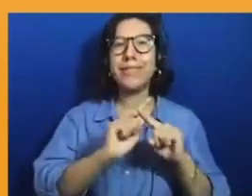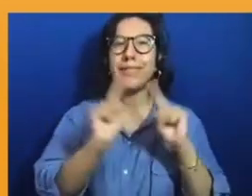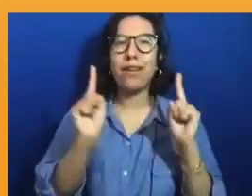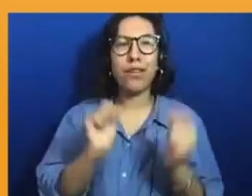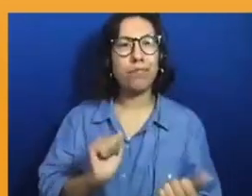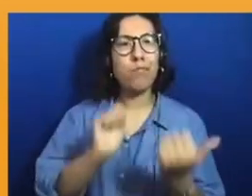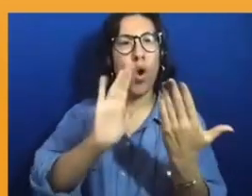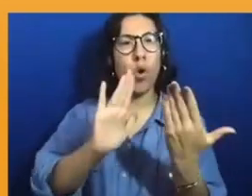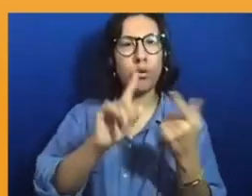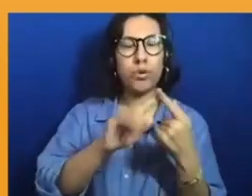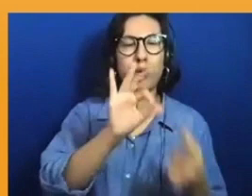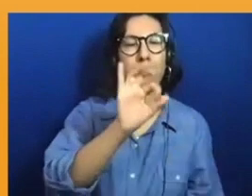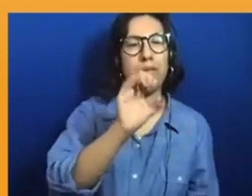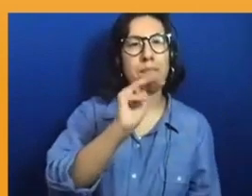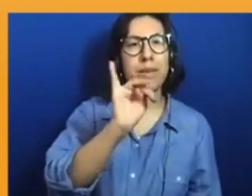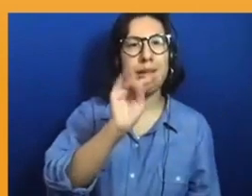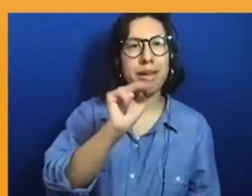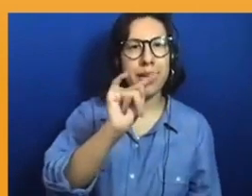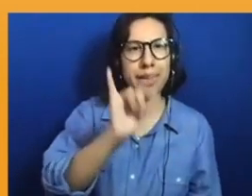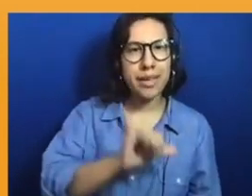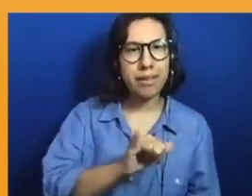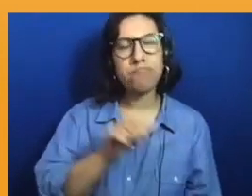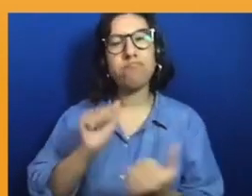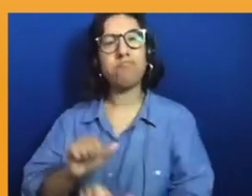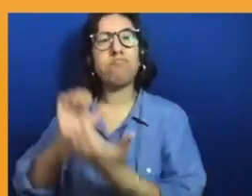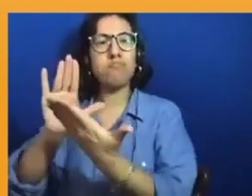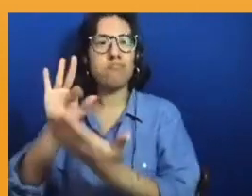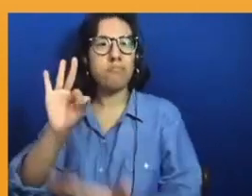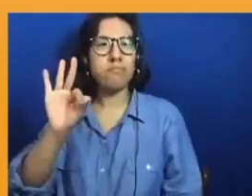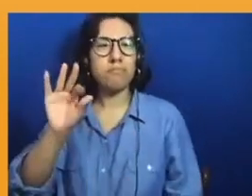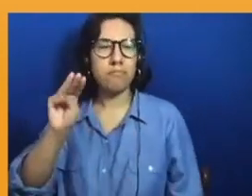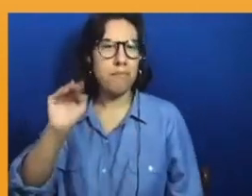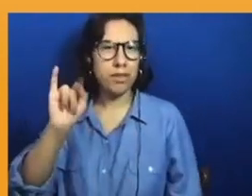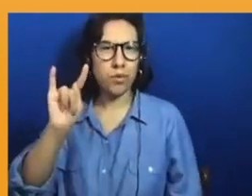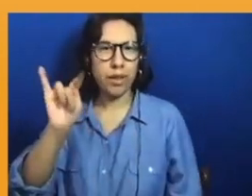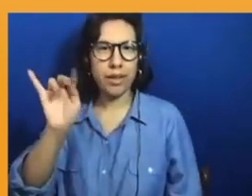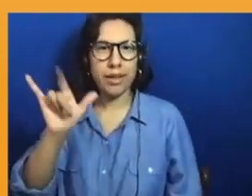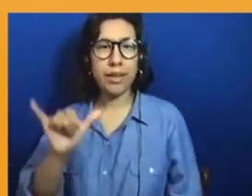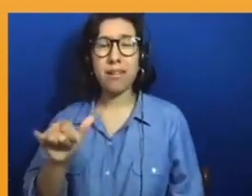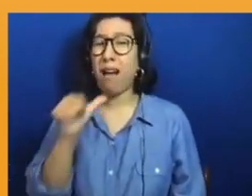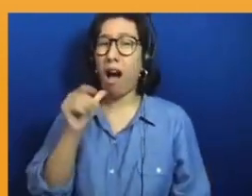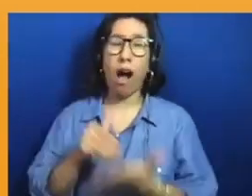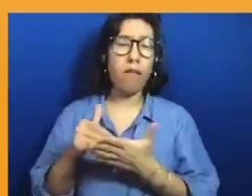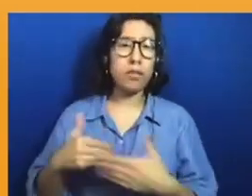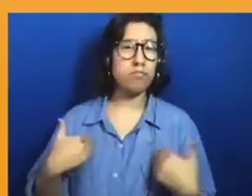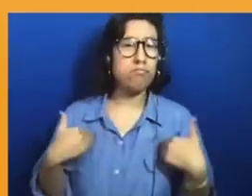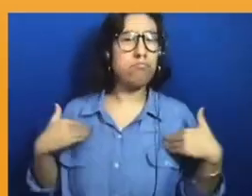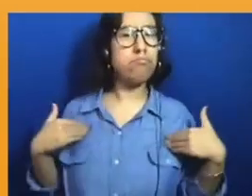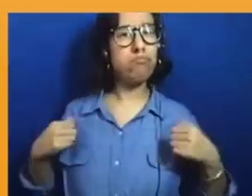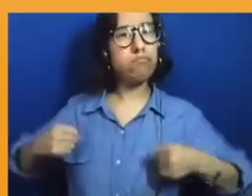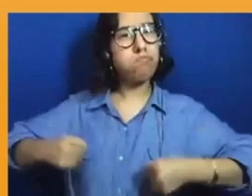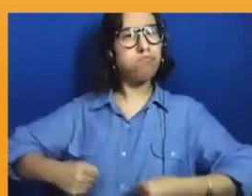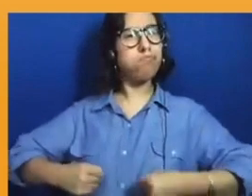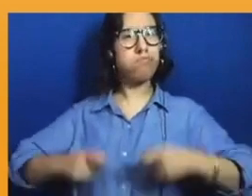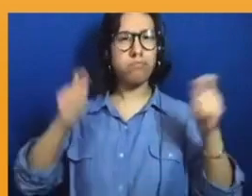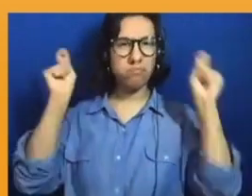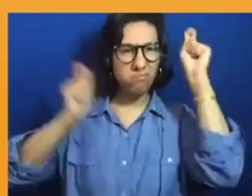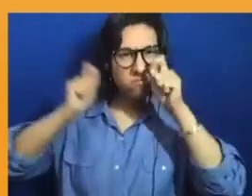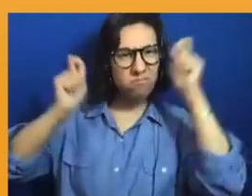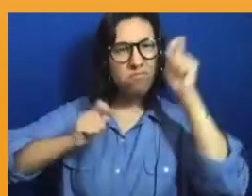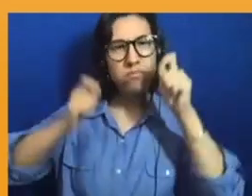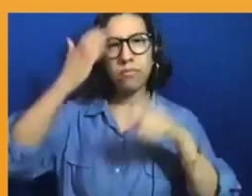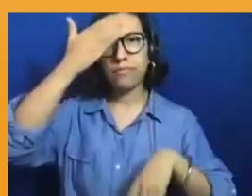masculinity. Maybe it's not always a puffed out chest and, you know, staunch, you know, facial features